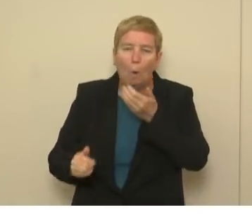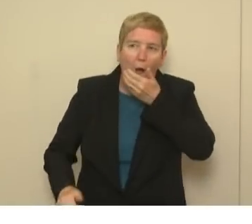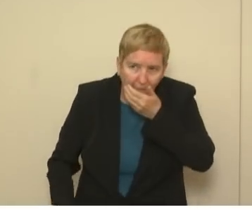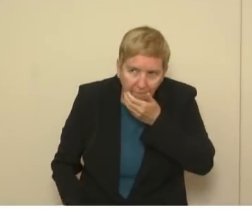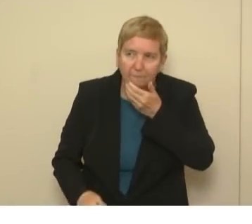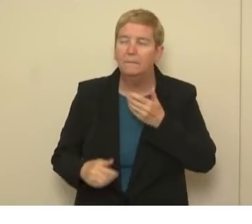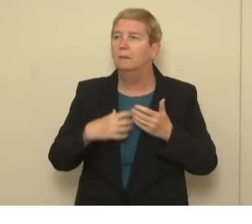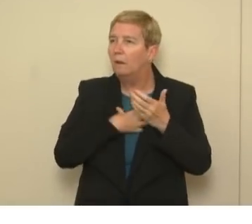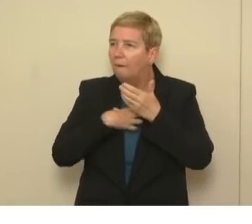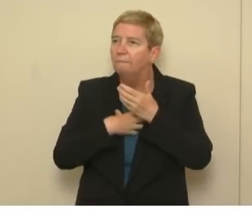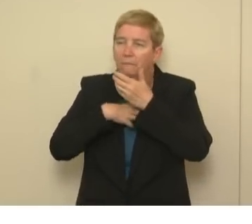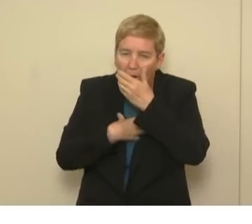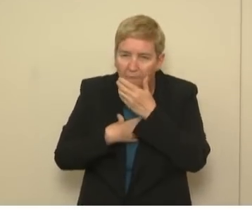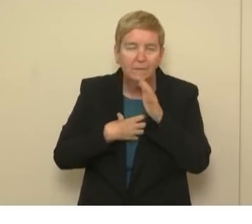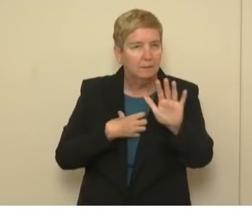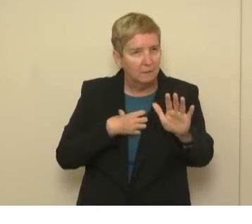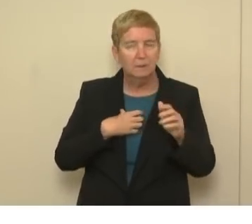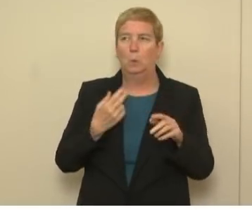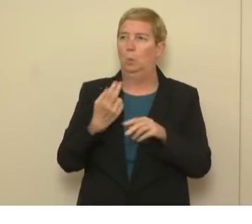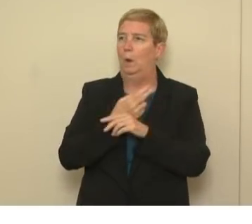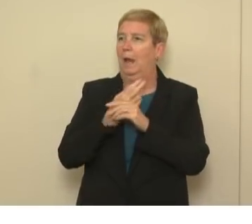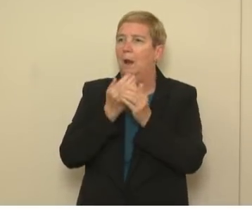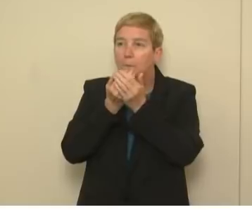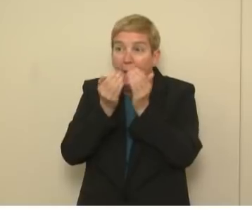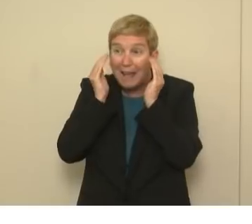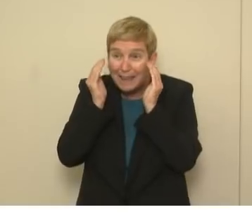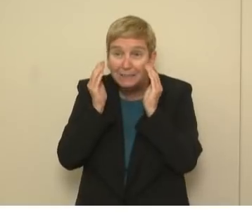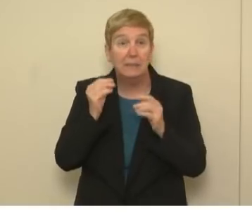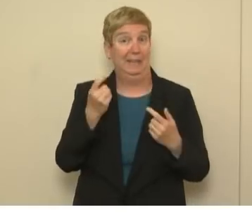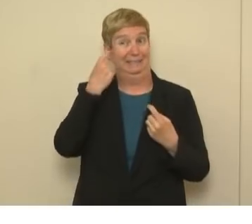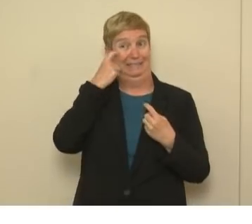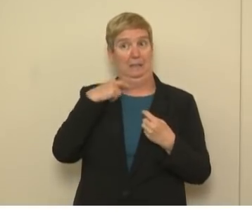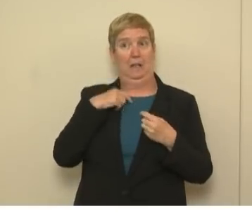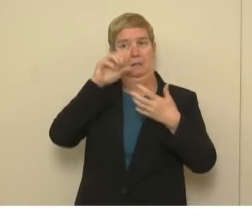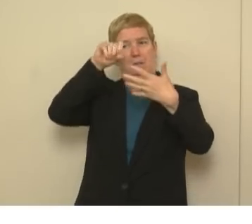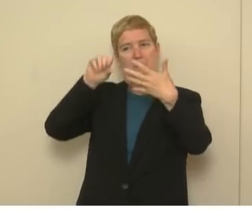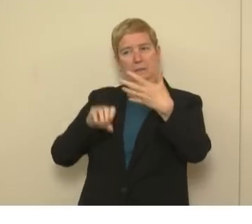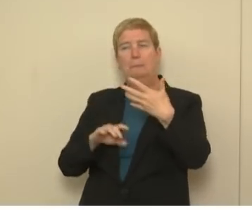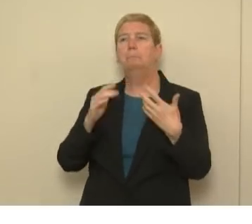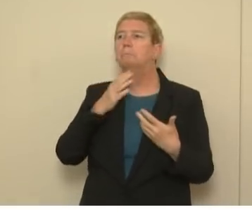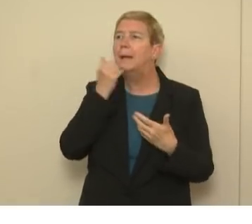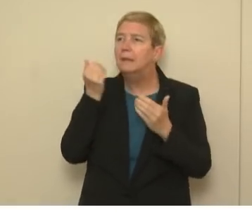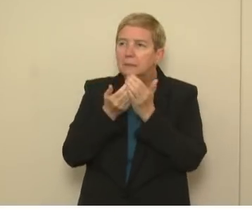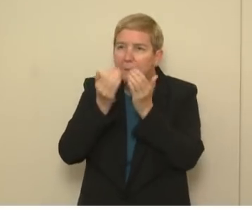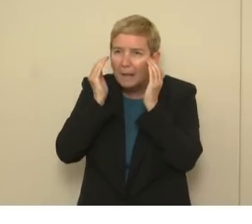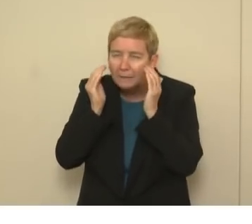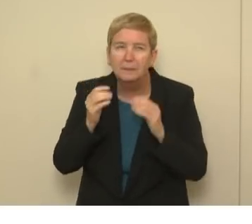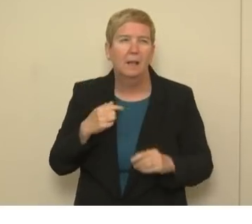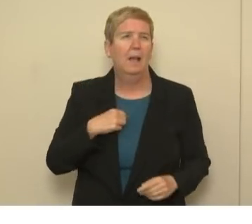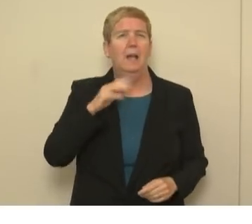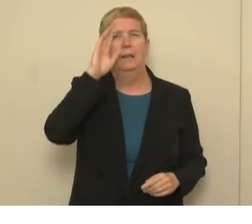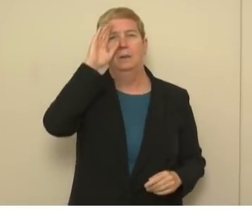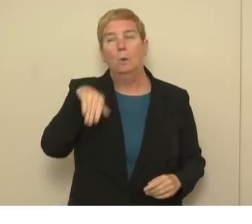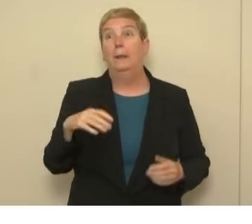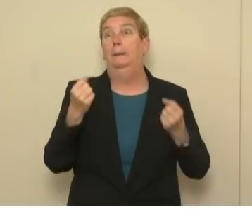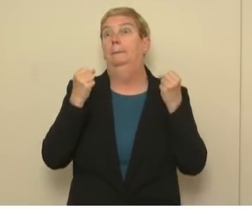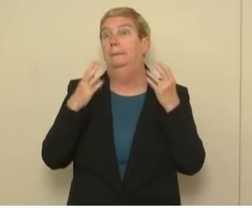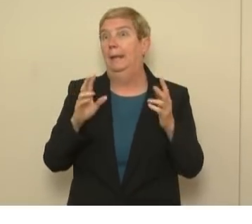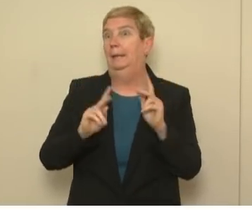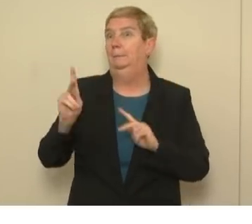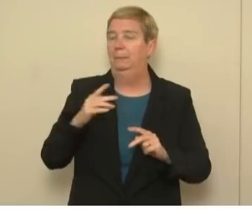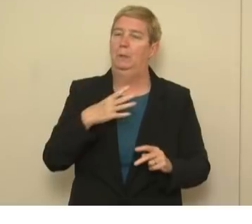face covering in public, and now you know what the best kind of face coverings are. I know there are a lot of people out there that just love